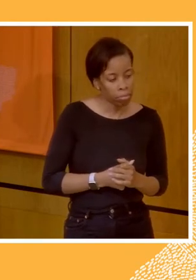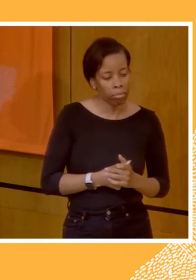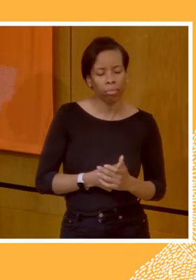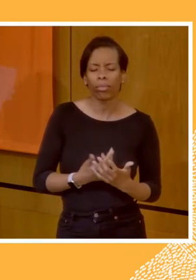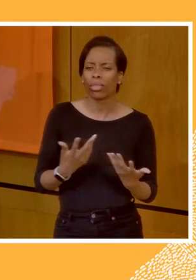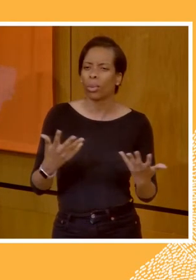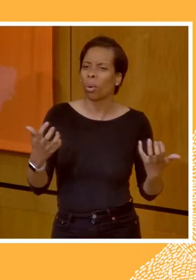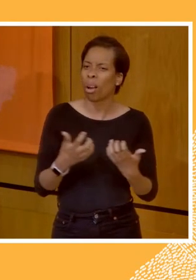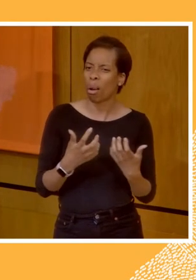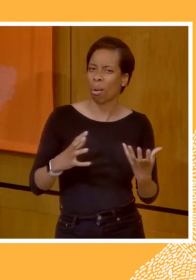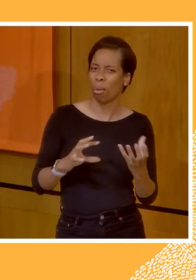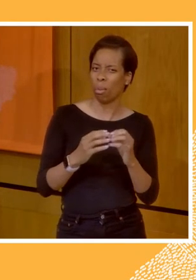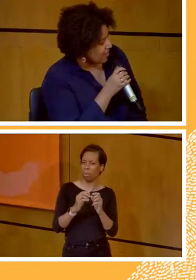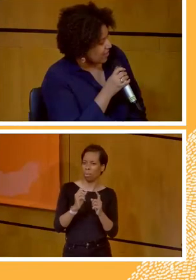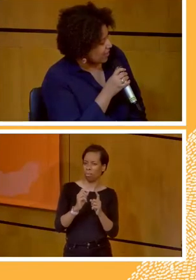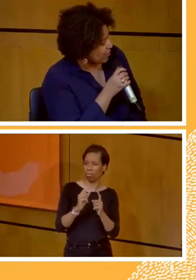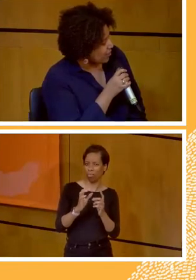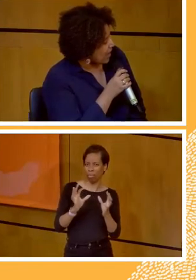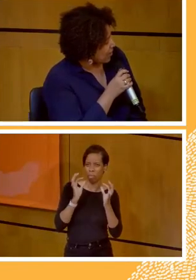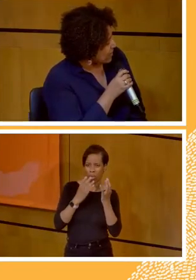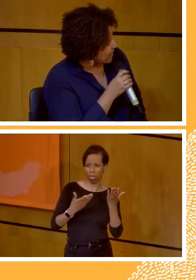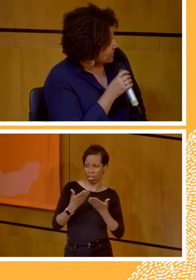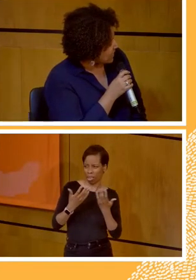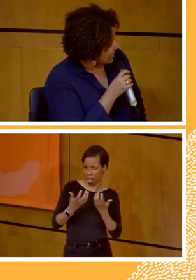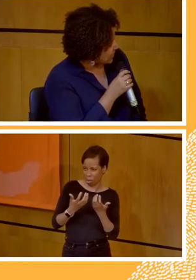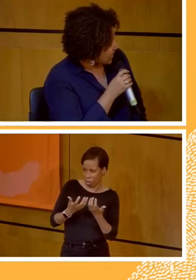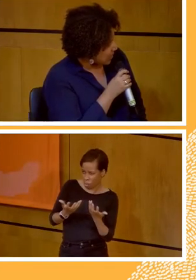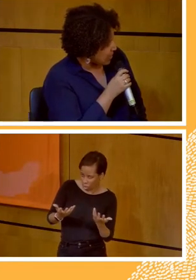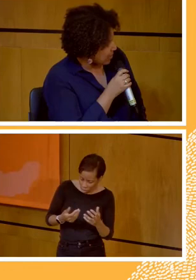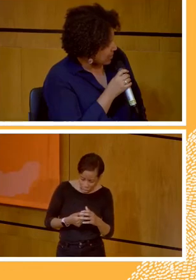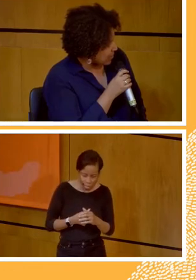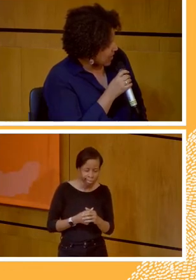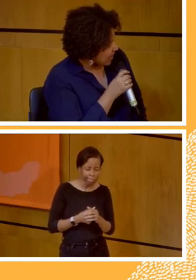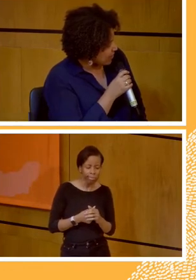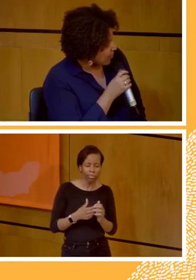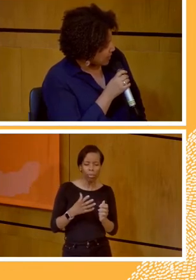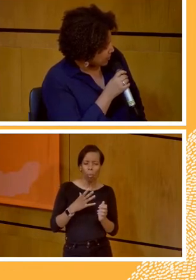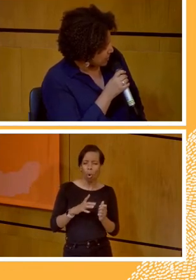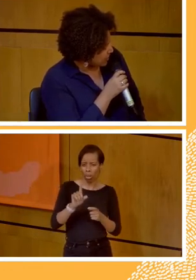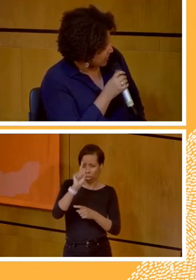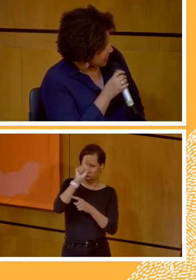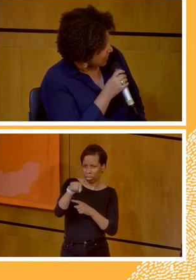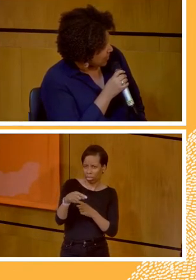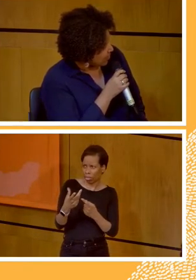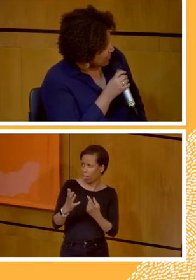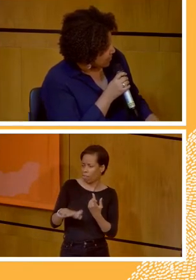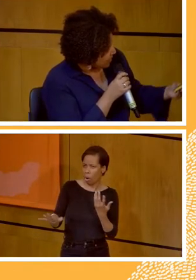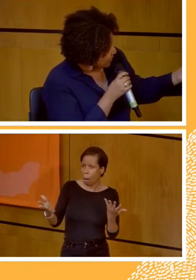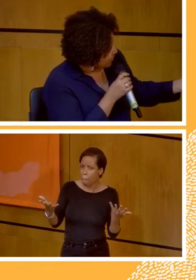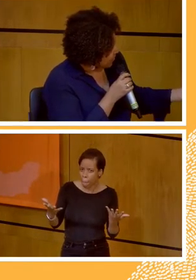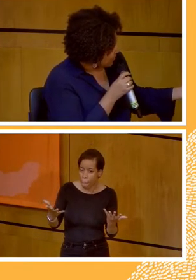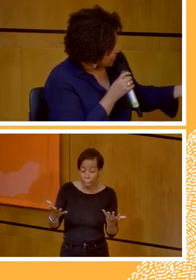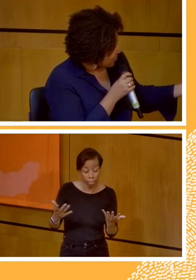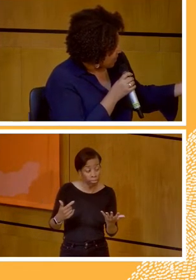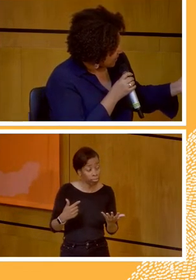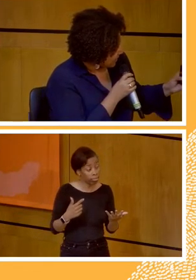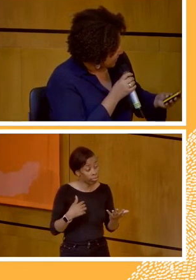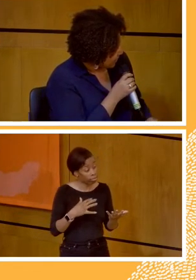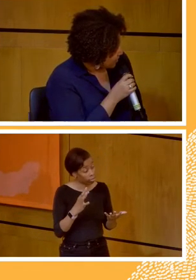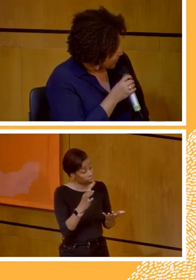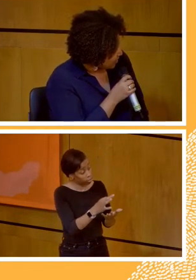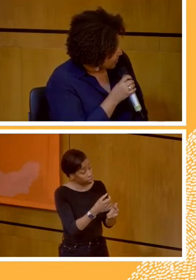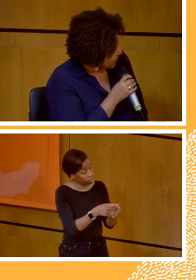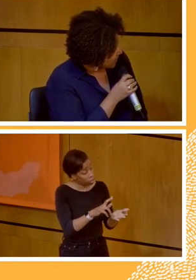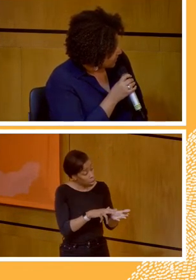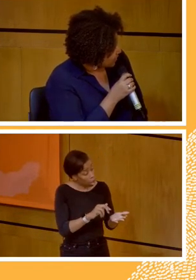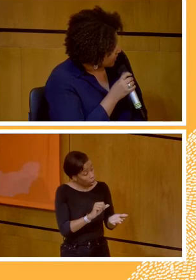podcast and think through how the idea even came up. So I have a question pretty much for you, Ben